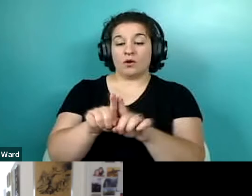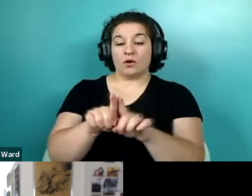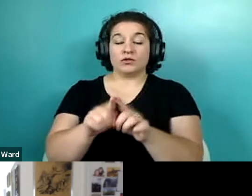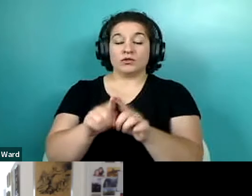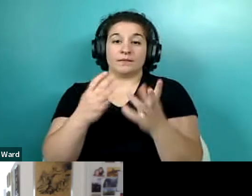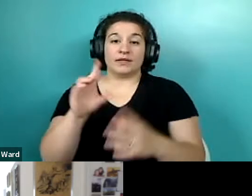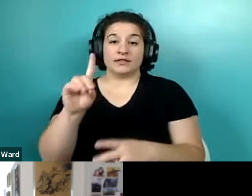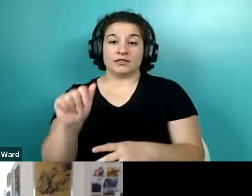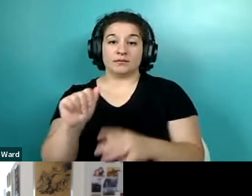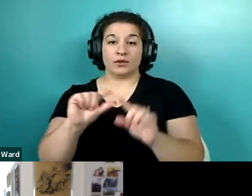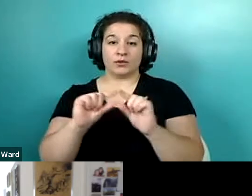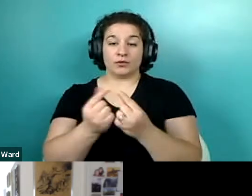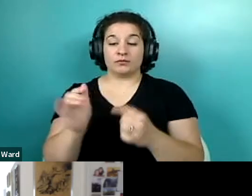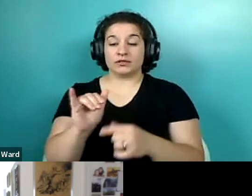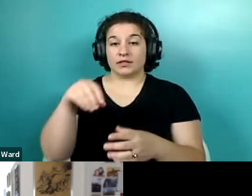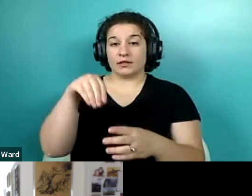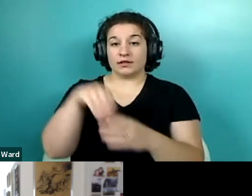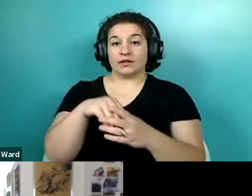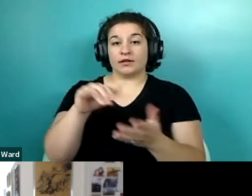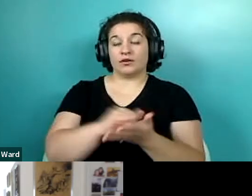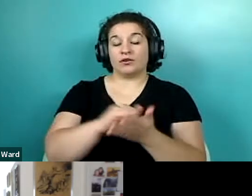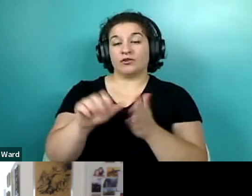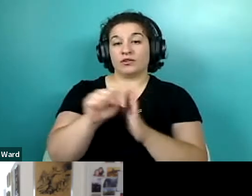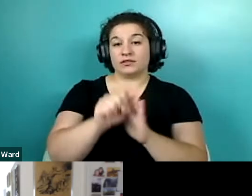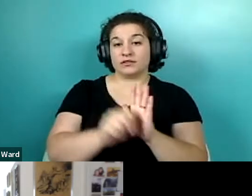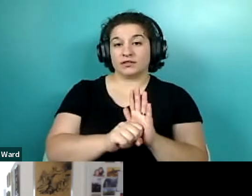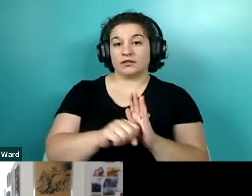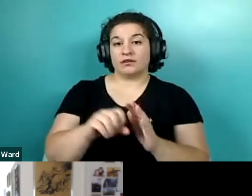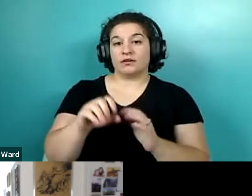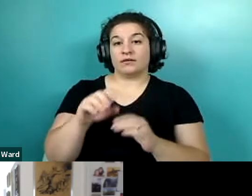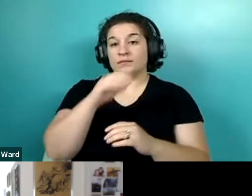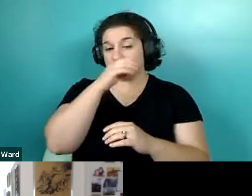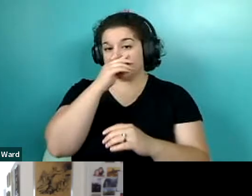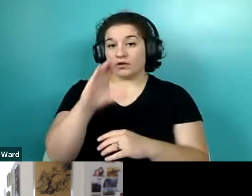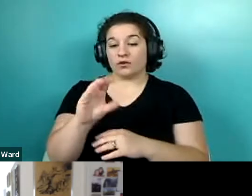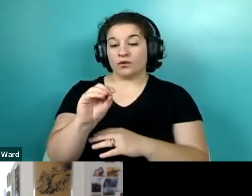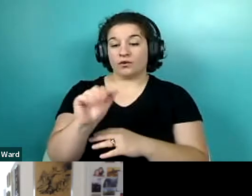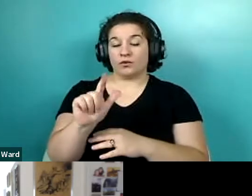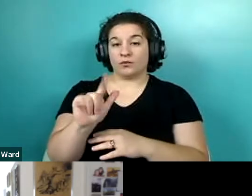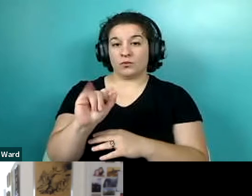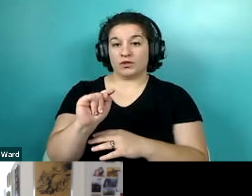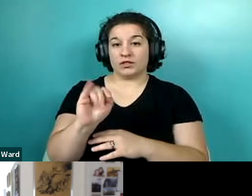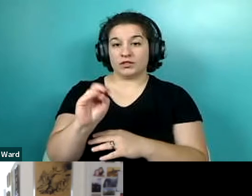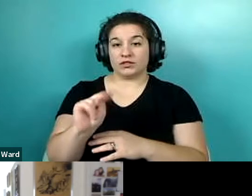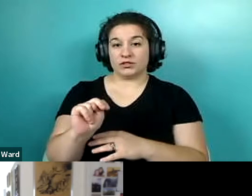like in New York State, the Coalition for Centers for Independent Living, they represent over 30 groups